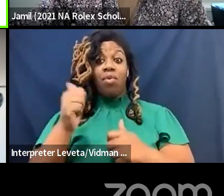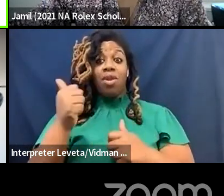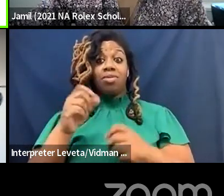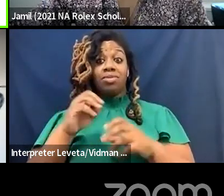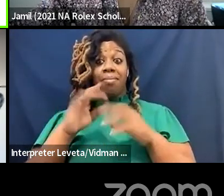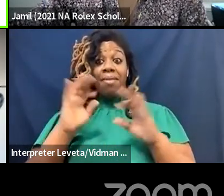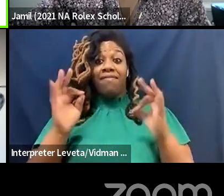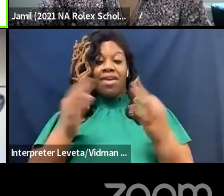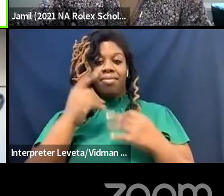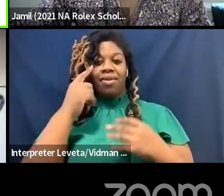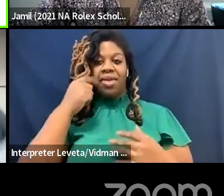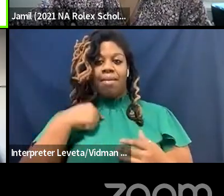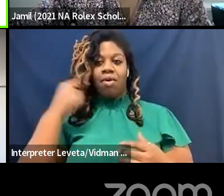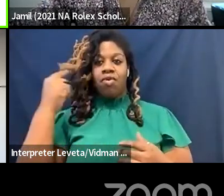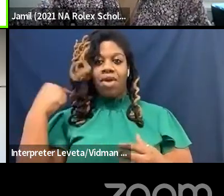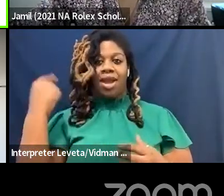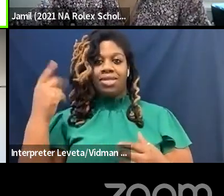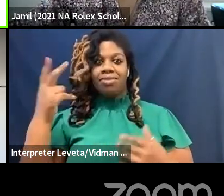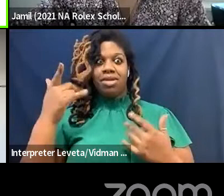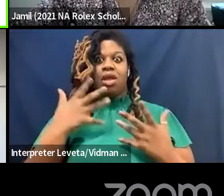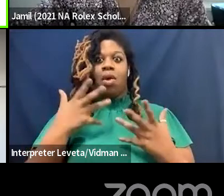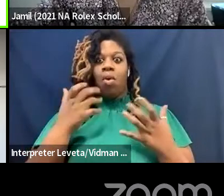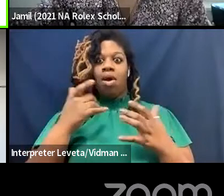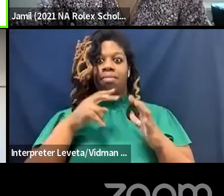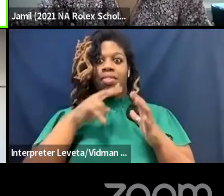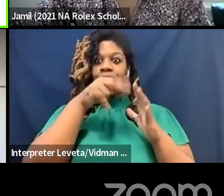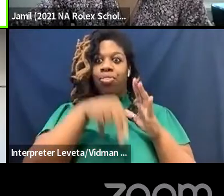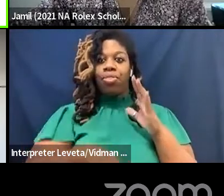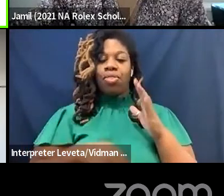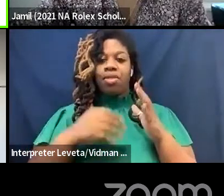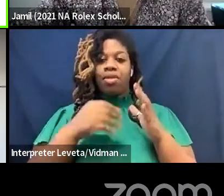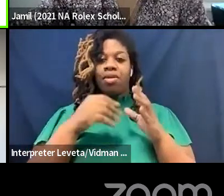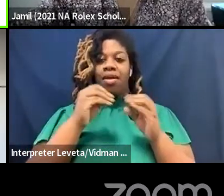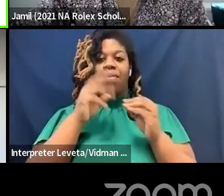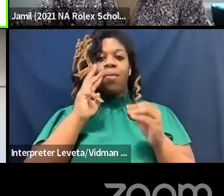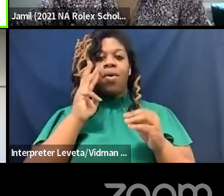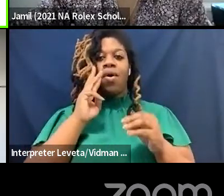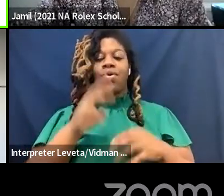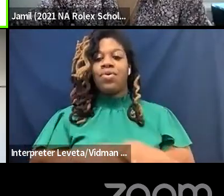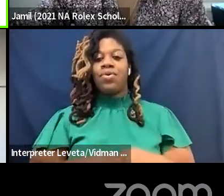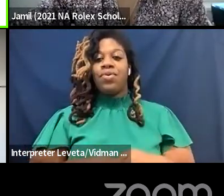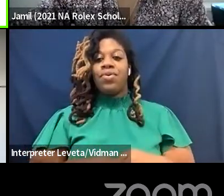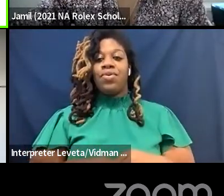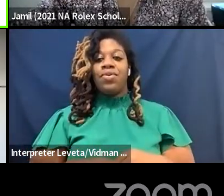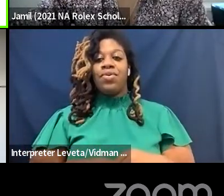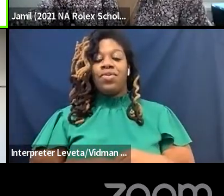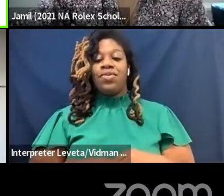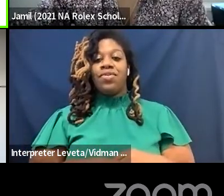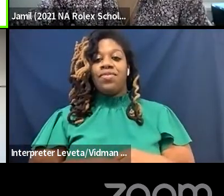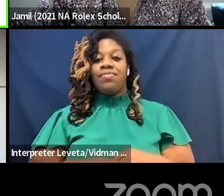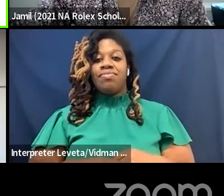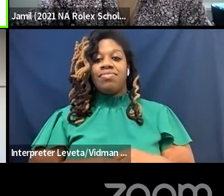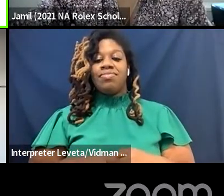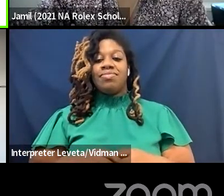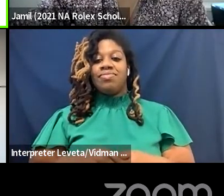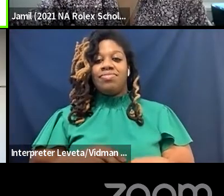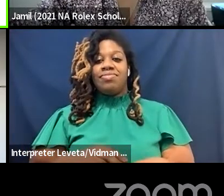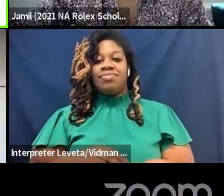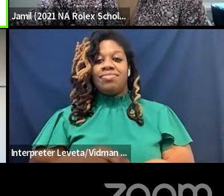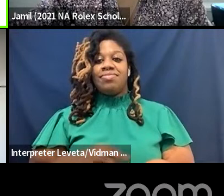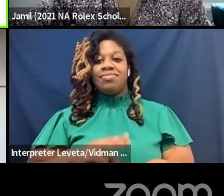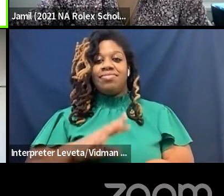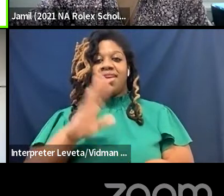for wanting to be underwater like that, because it was never like brought to them like, oh, you know, like the ocean